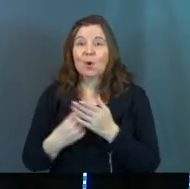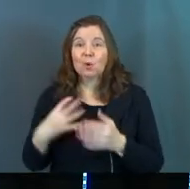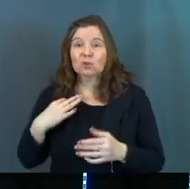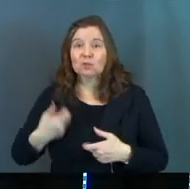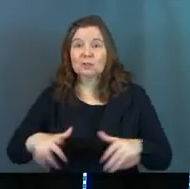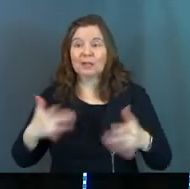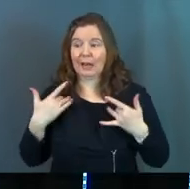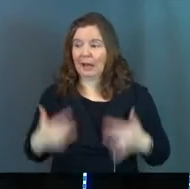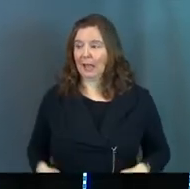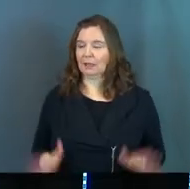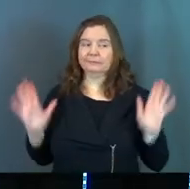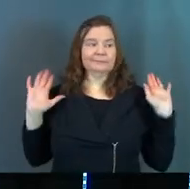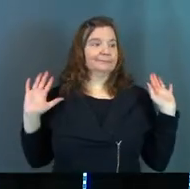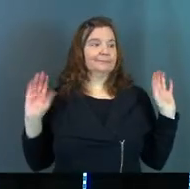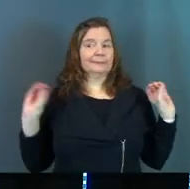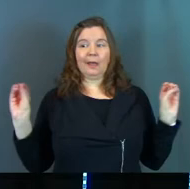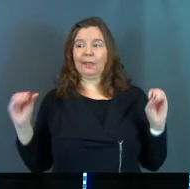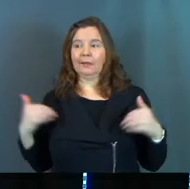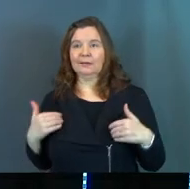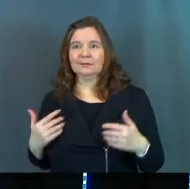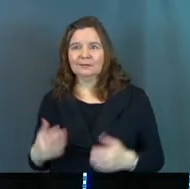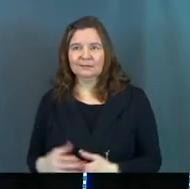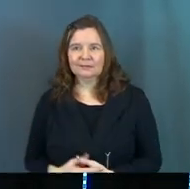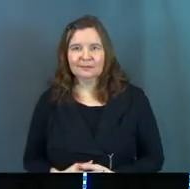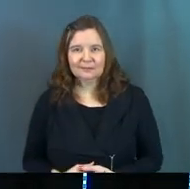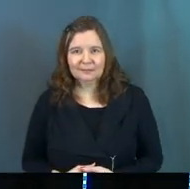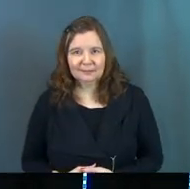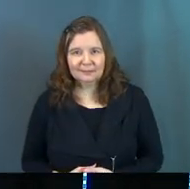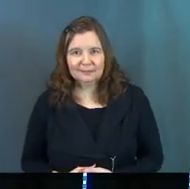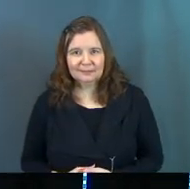shirts away, walk around naked, praise God.